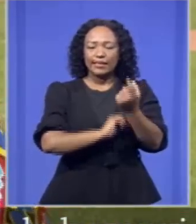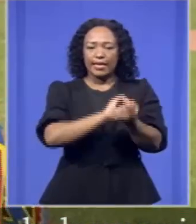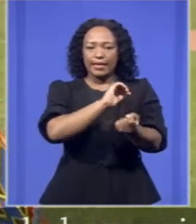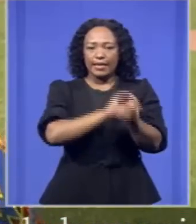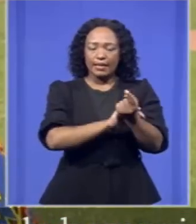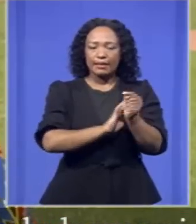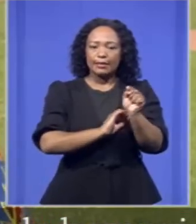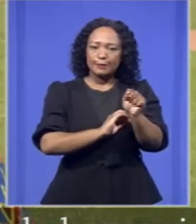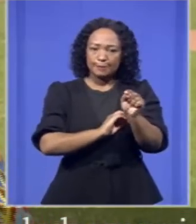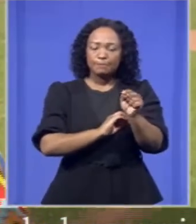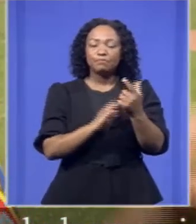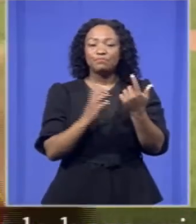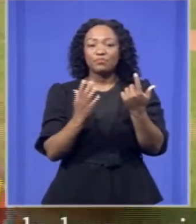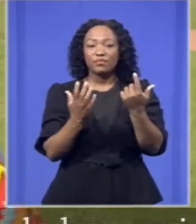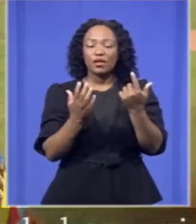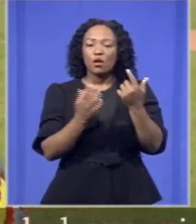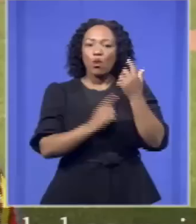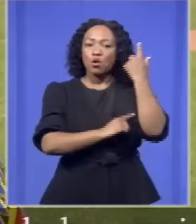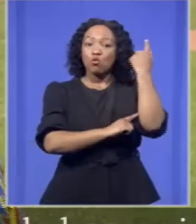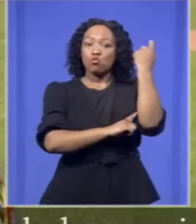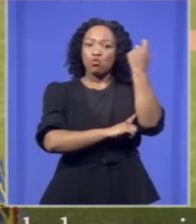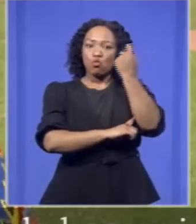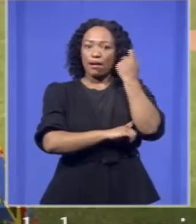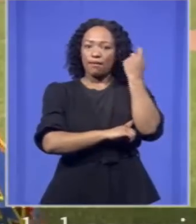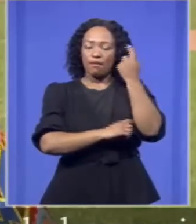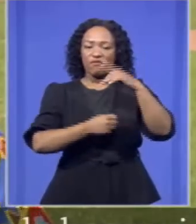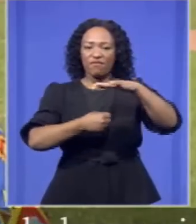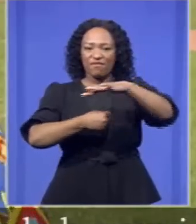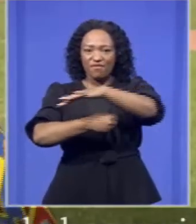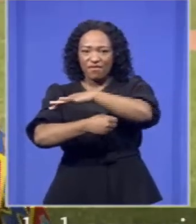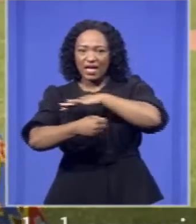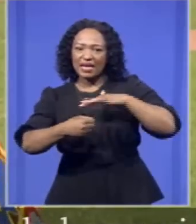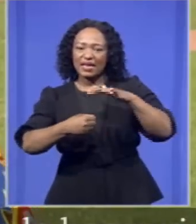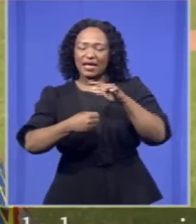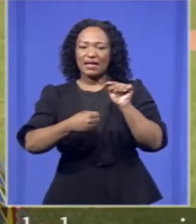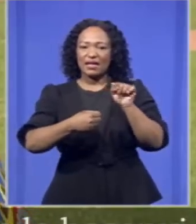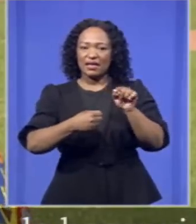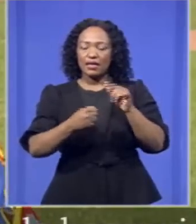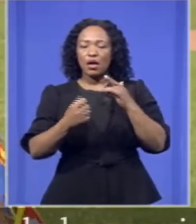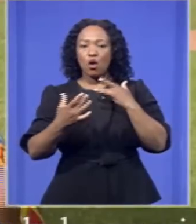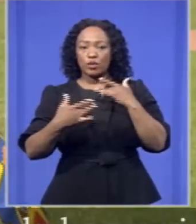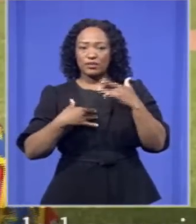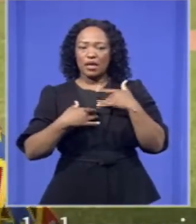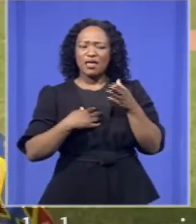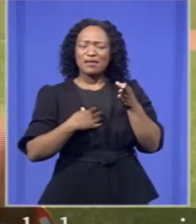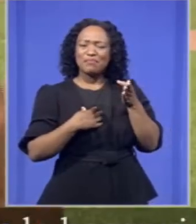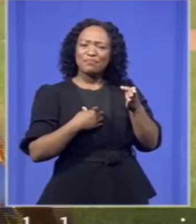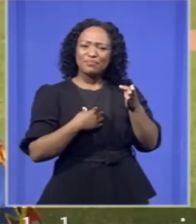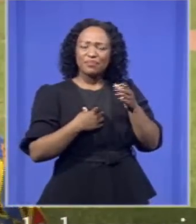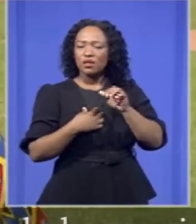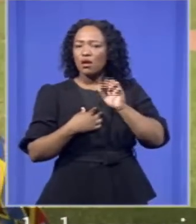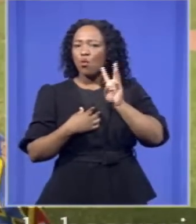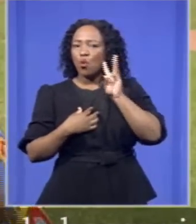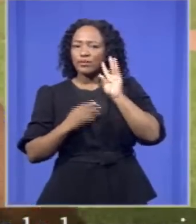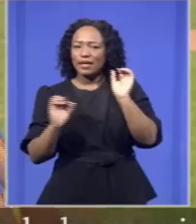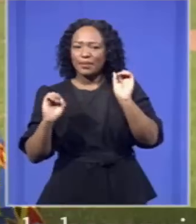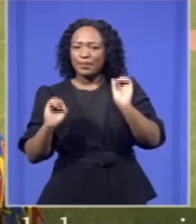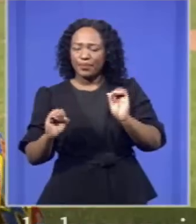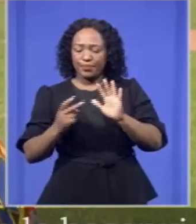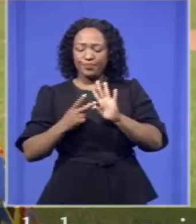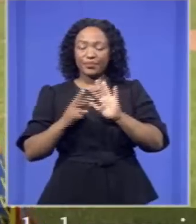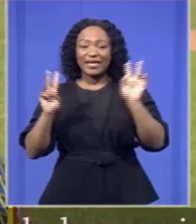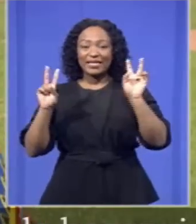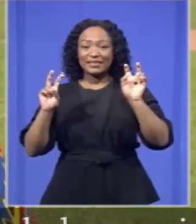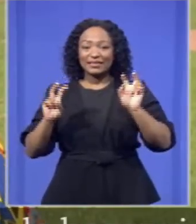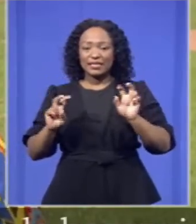encroaches on that ruralness of the area. So some of those concerns is that there's no water, there's no electricity, there's no